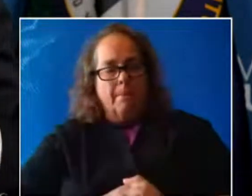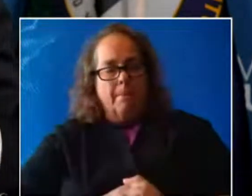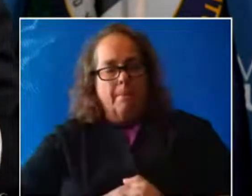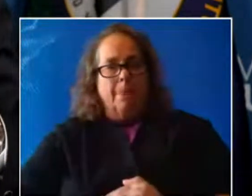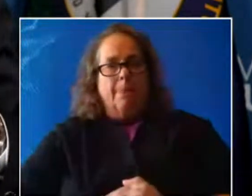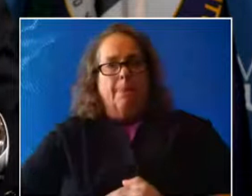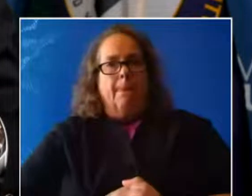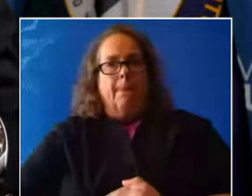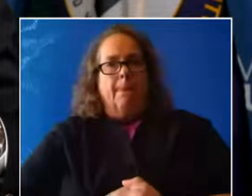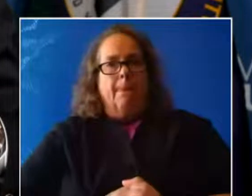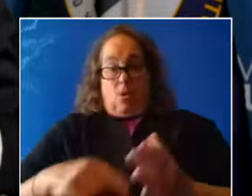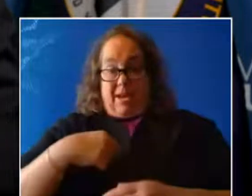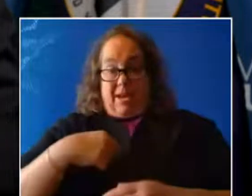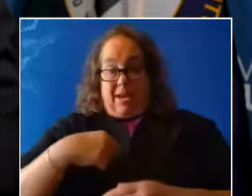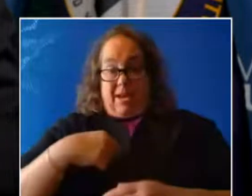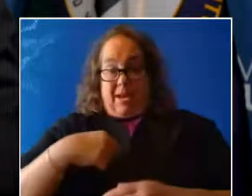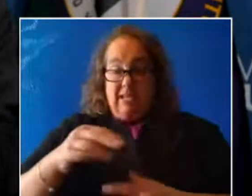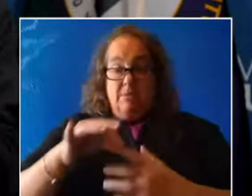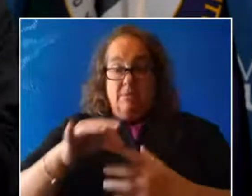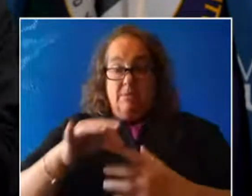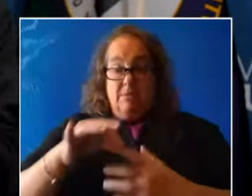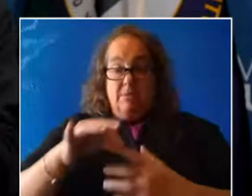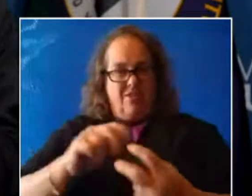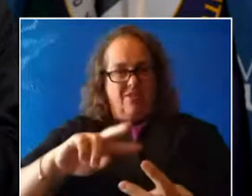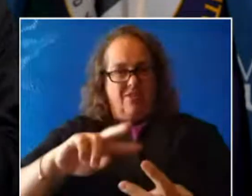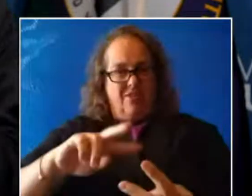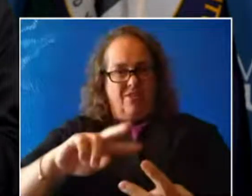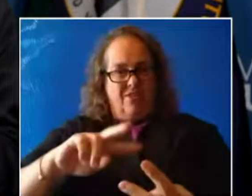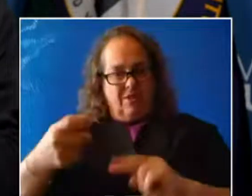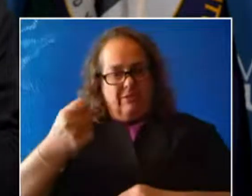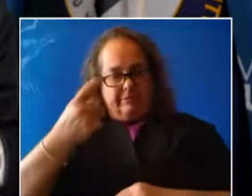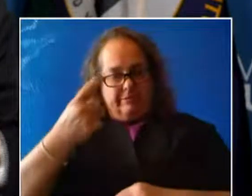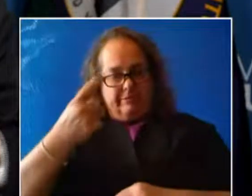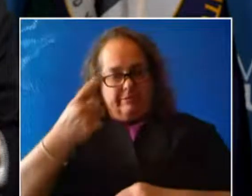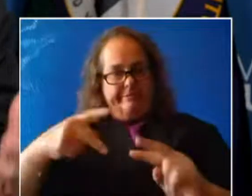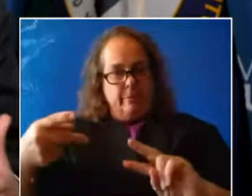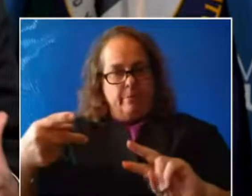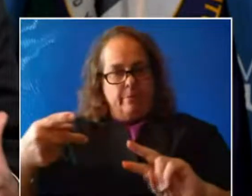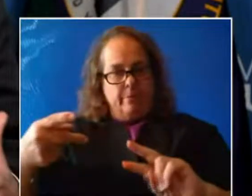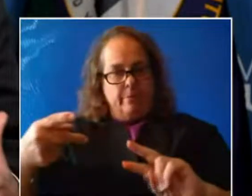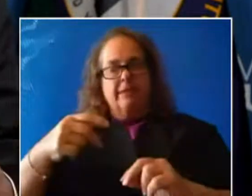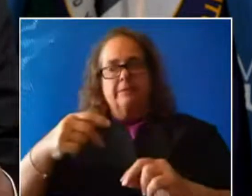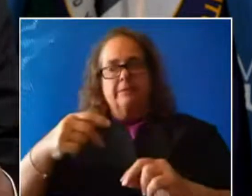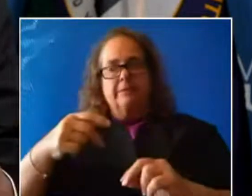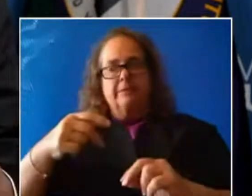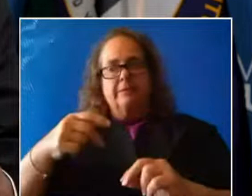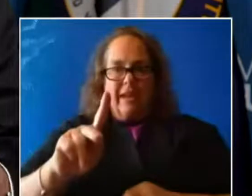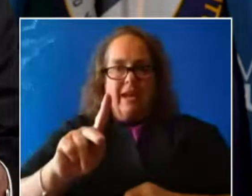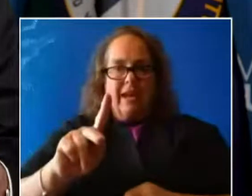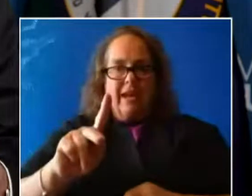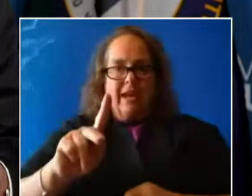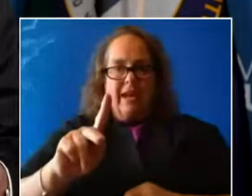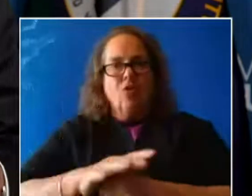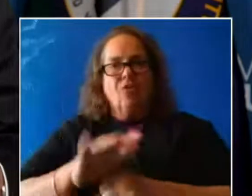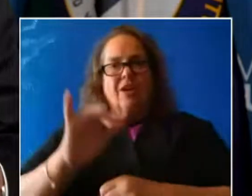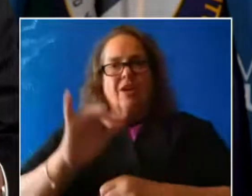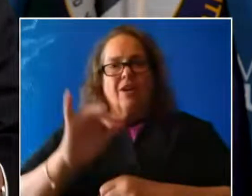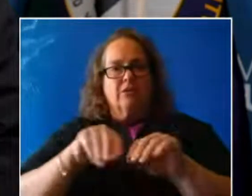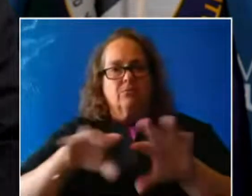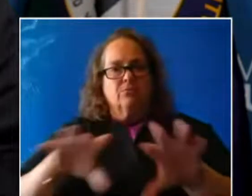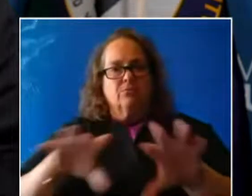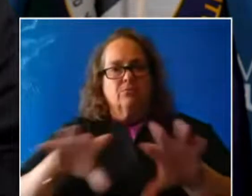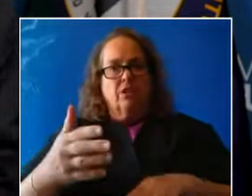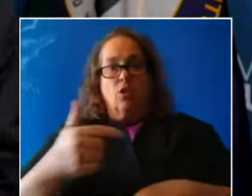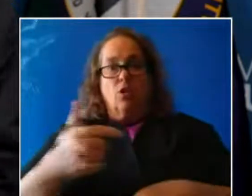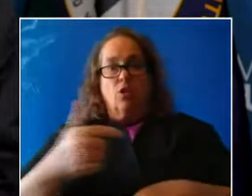and there's no reason to believe that, like other states, we're not predominantly the UK variant by now, that